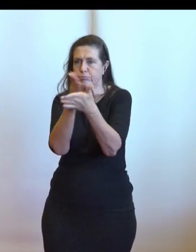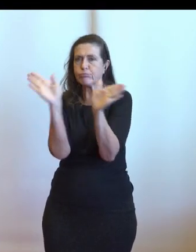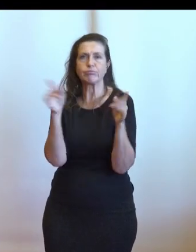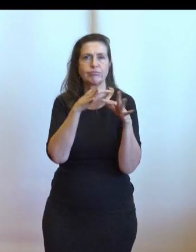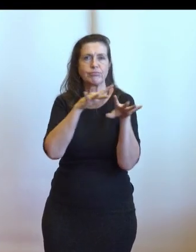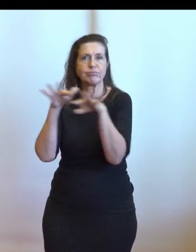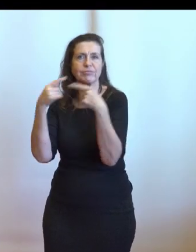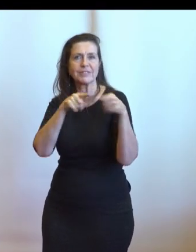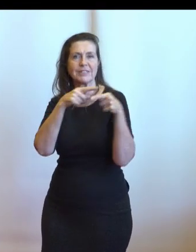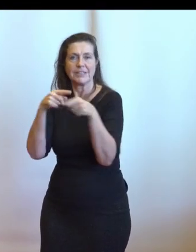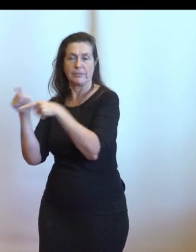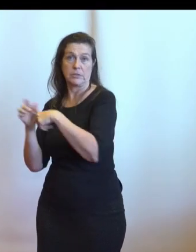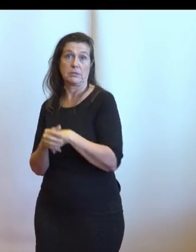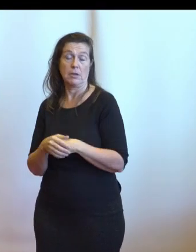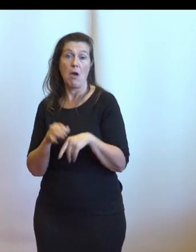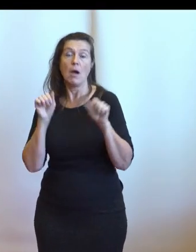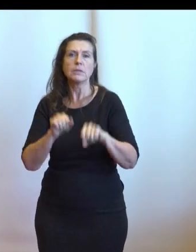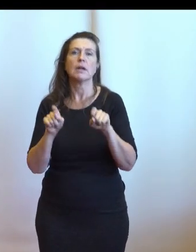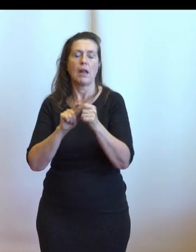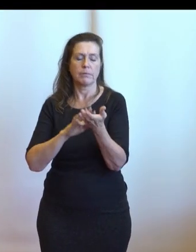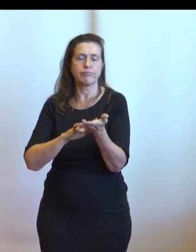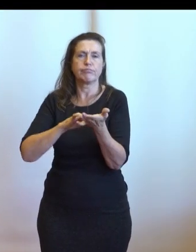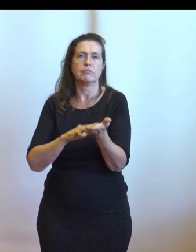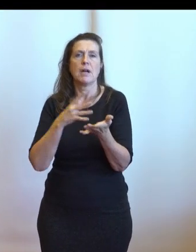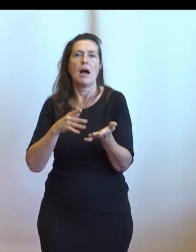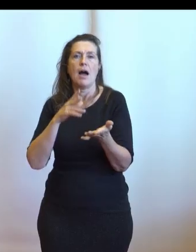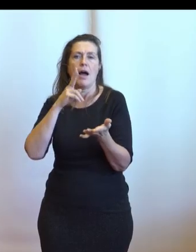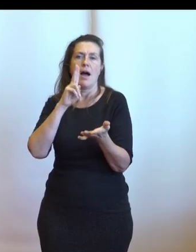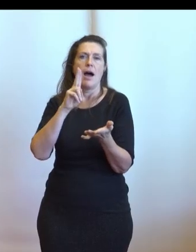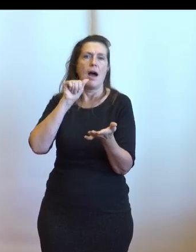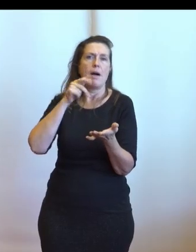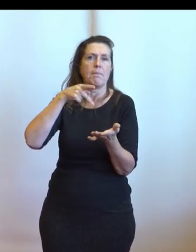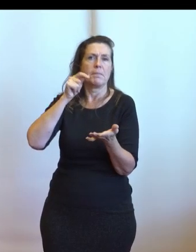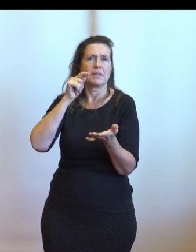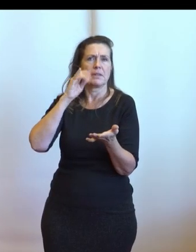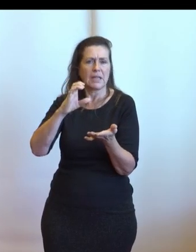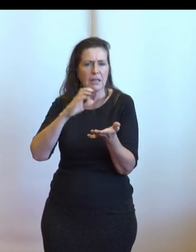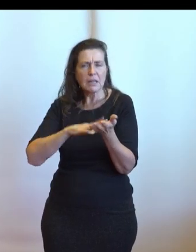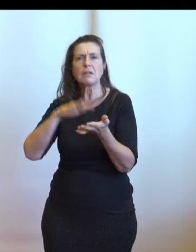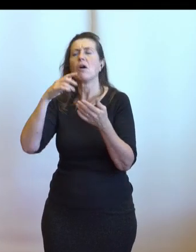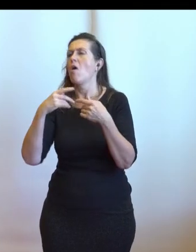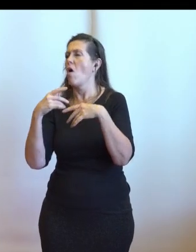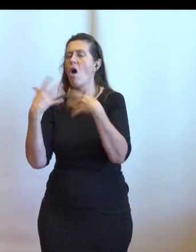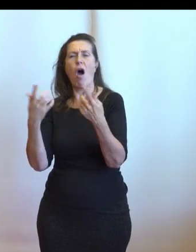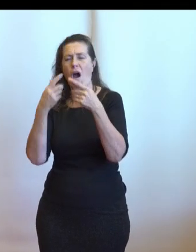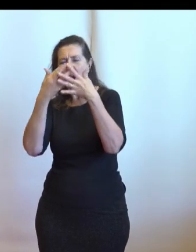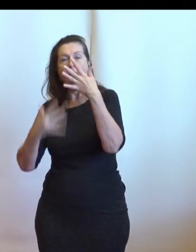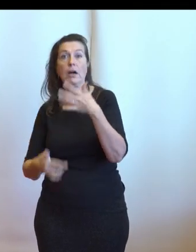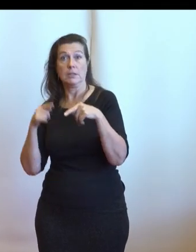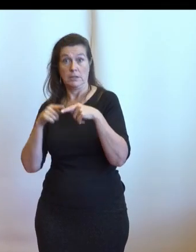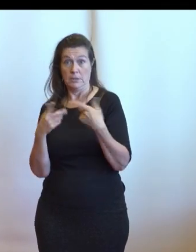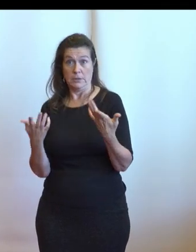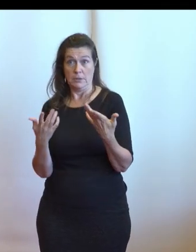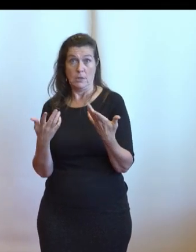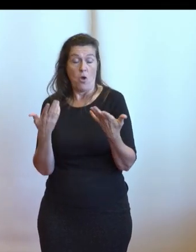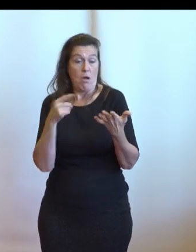in some of the things that are coming along, like haptics and everything else. But working out how we make all of this accessible and what the